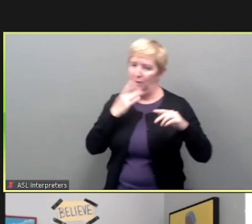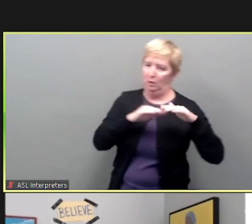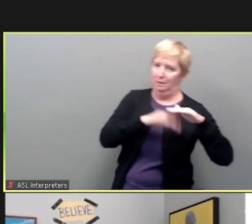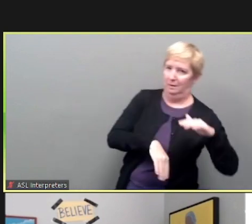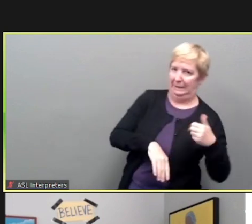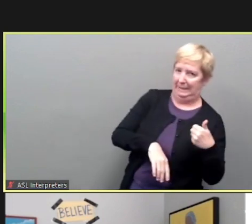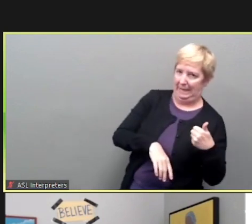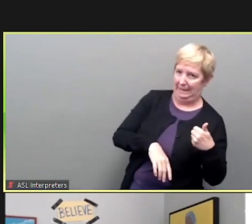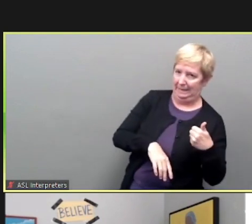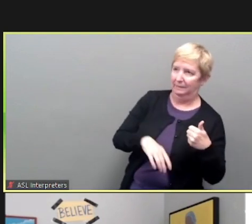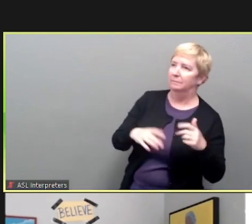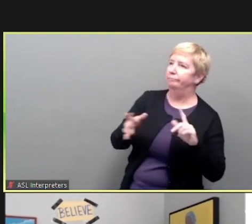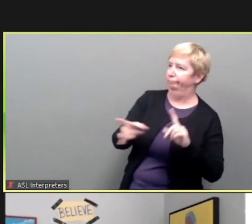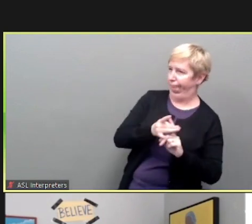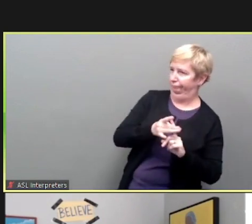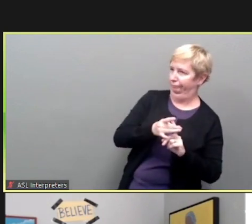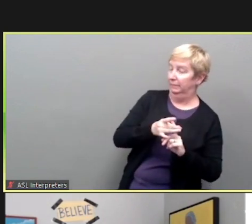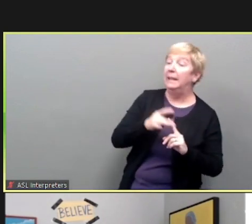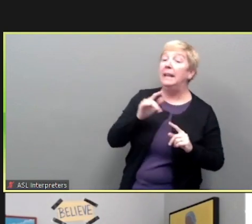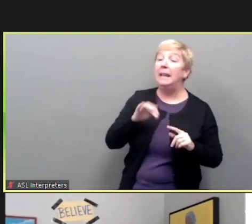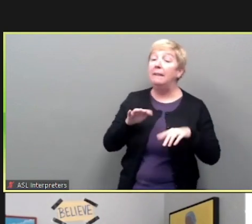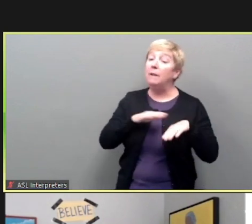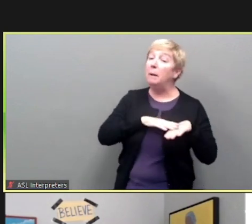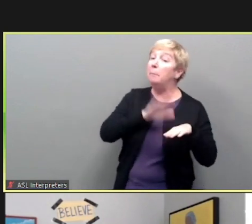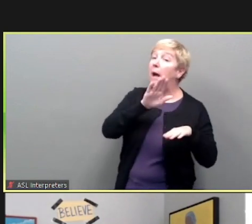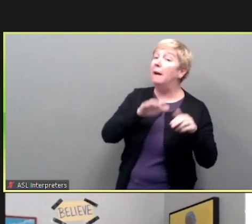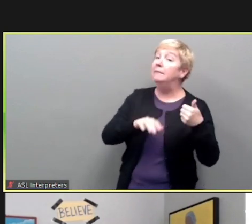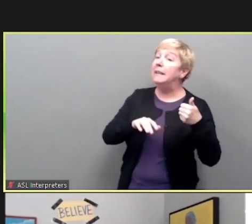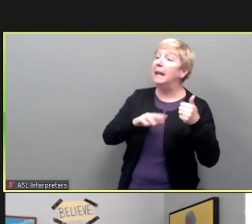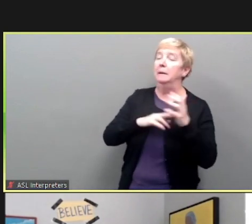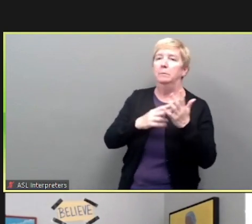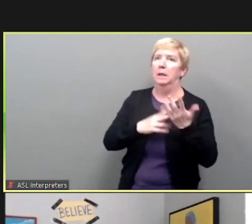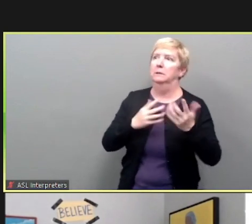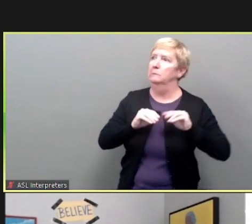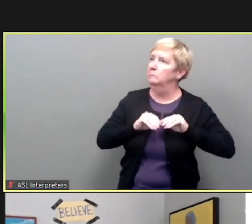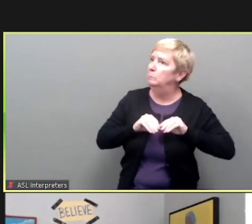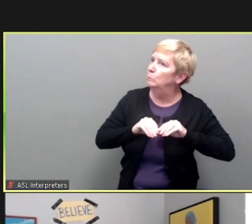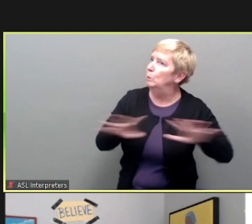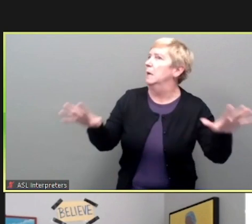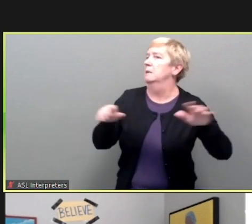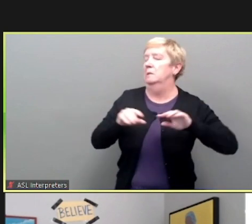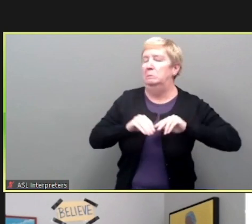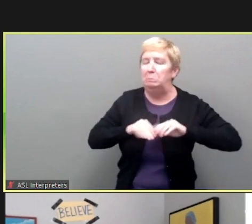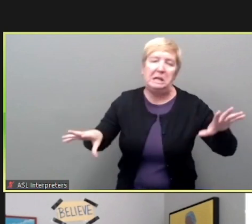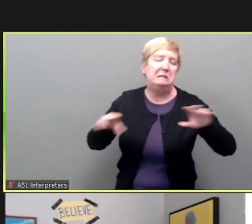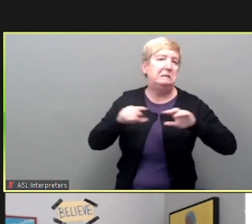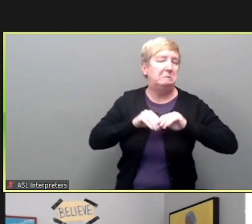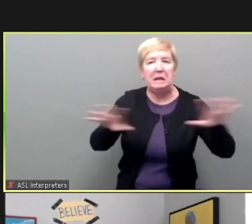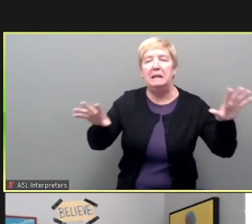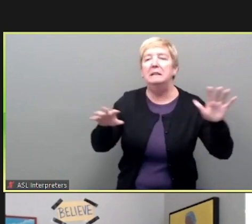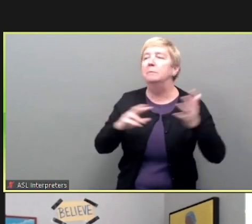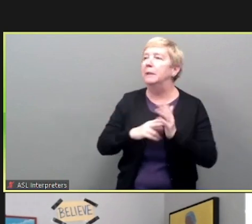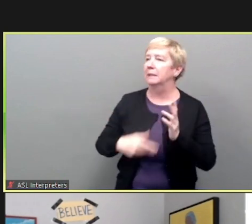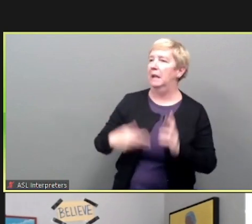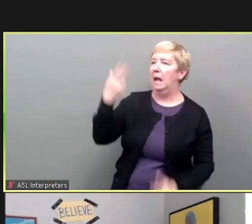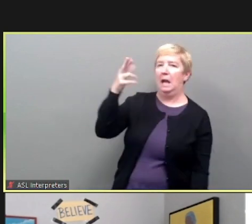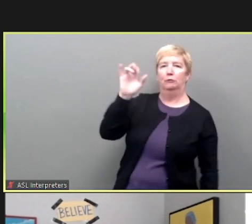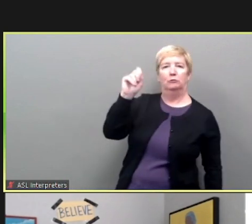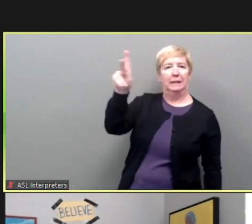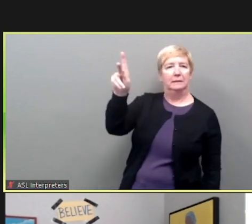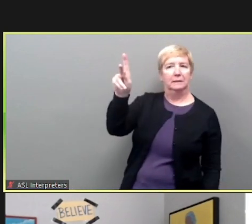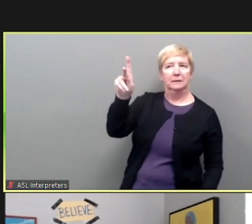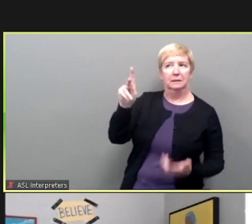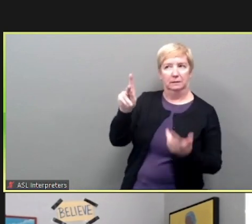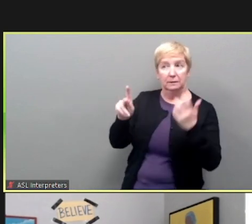cases, you're in an area of substantial spread, you're at risk for getting COVID. And so you can see almost all